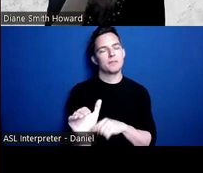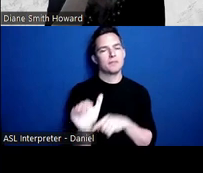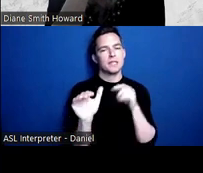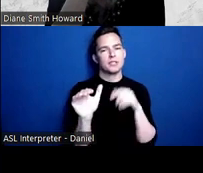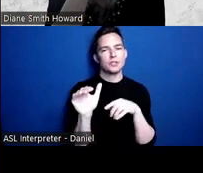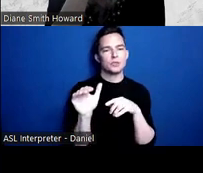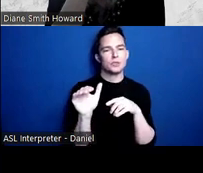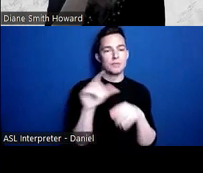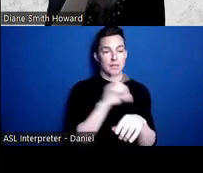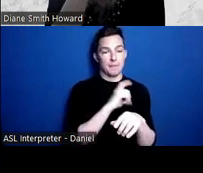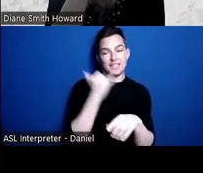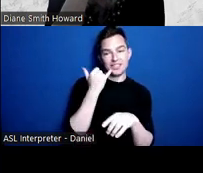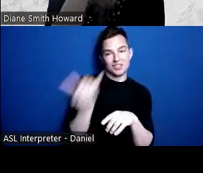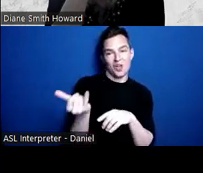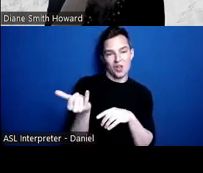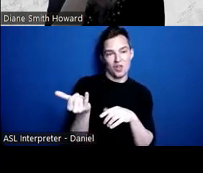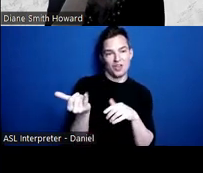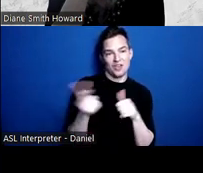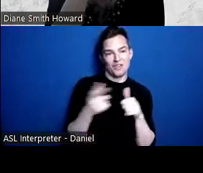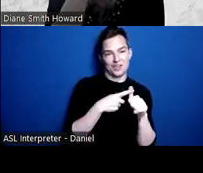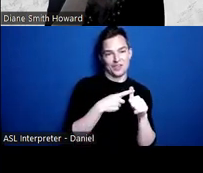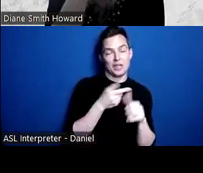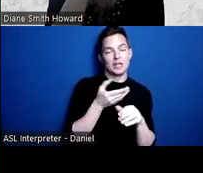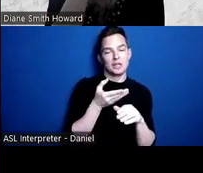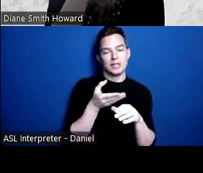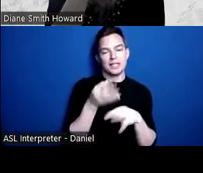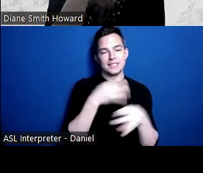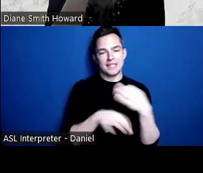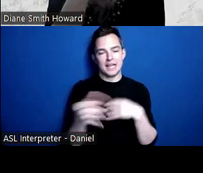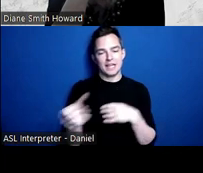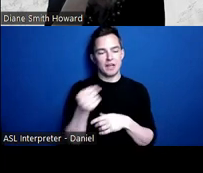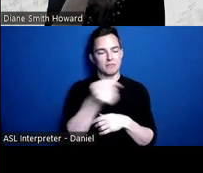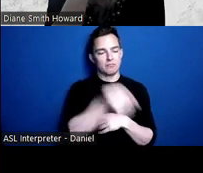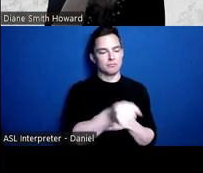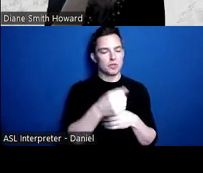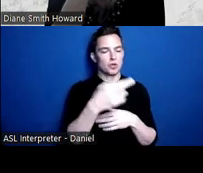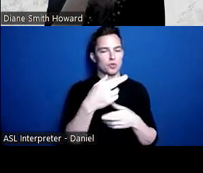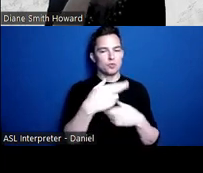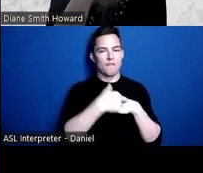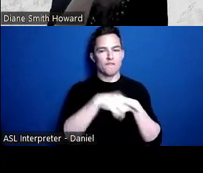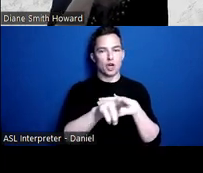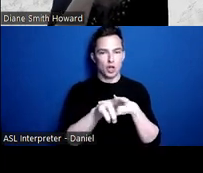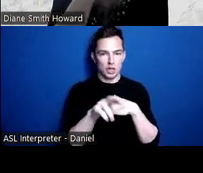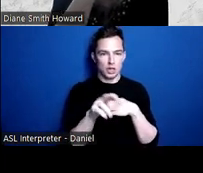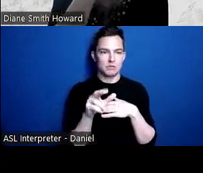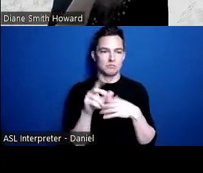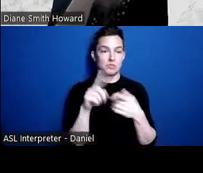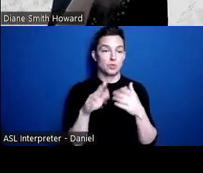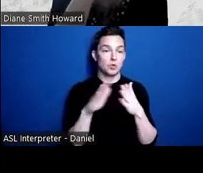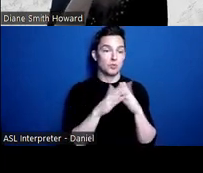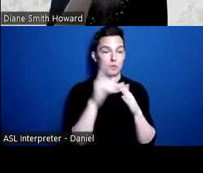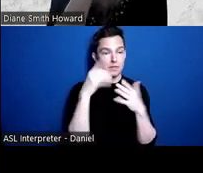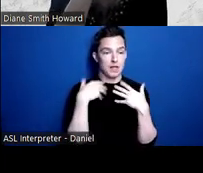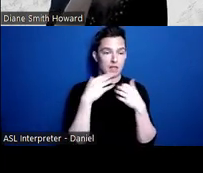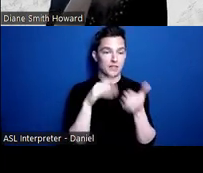called on them rather than having a placement or a referral, say a referral to a community mental health